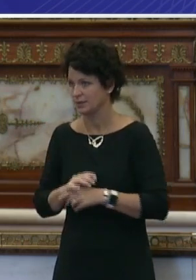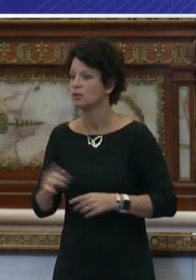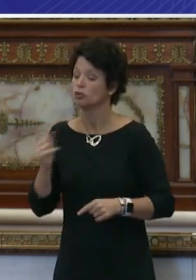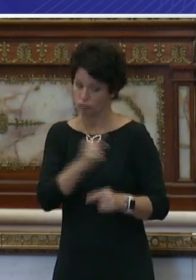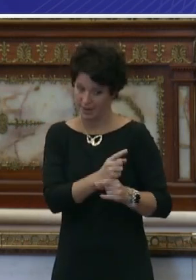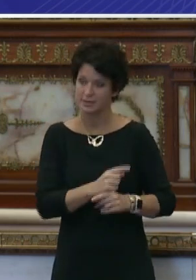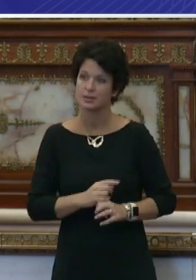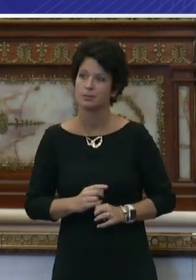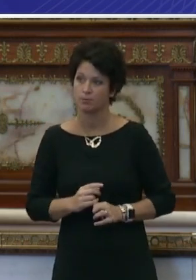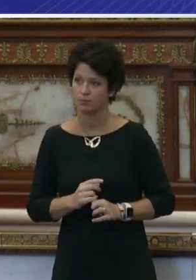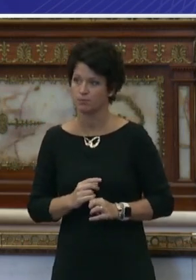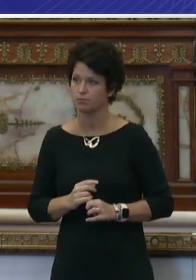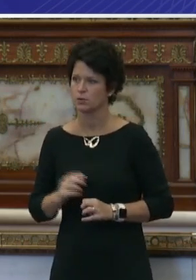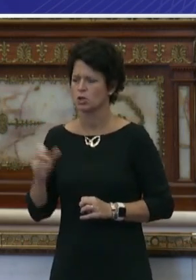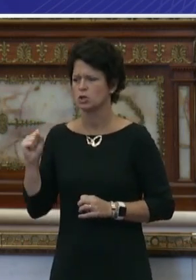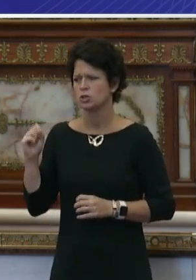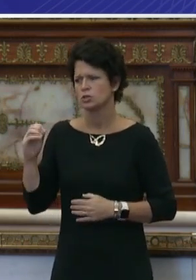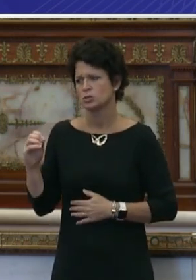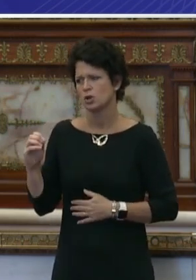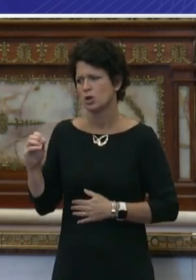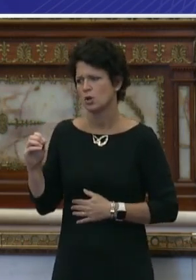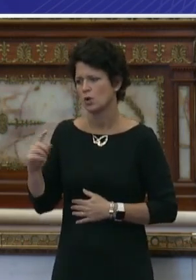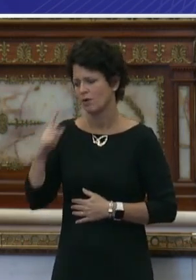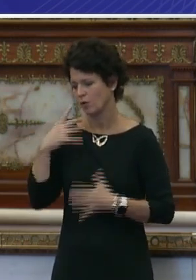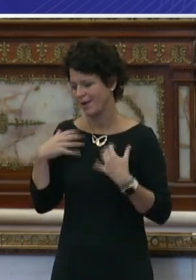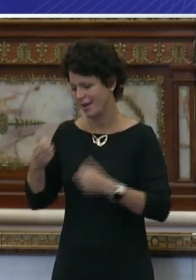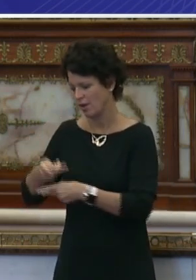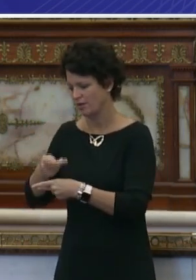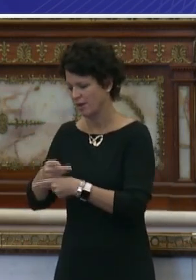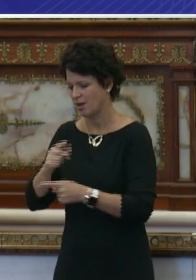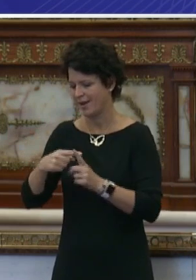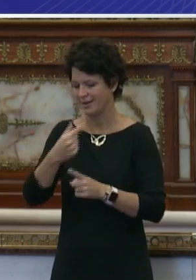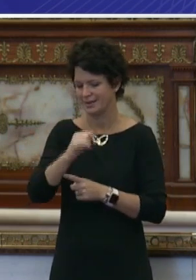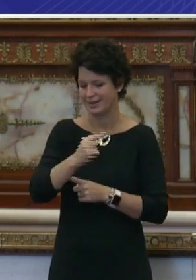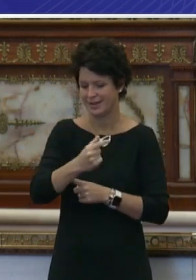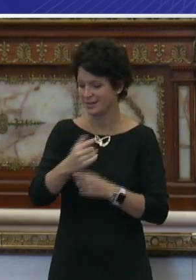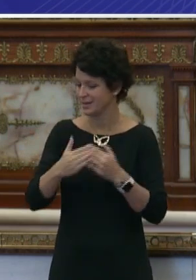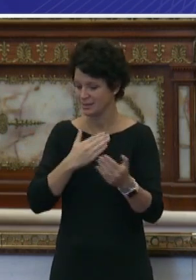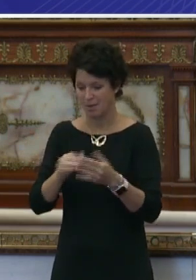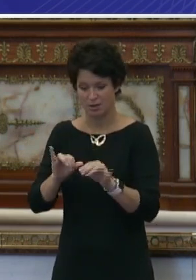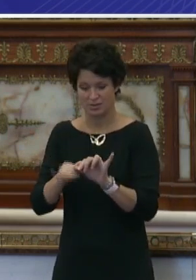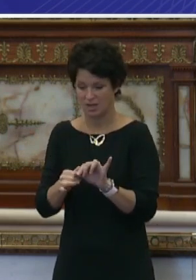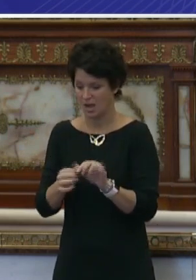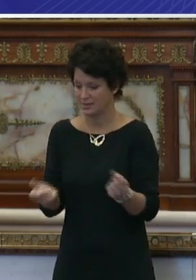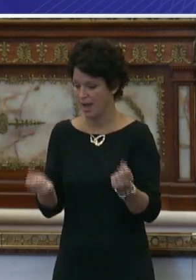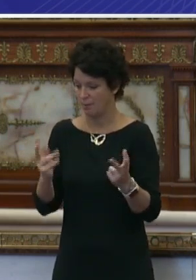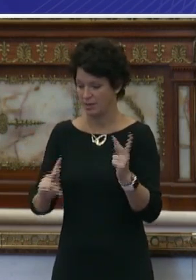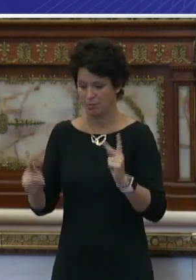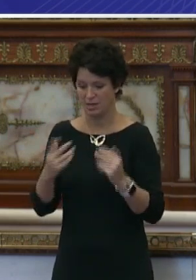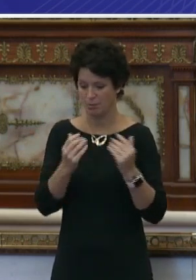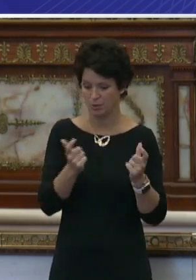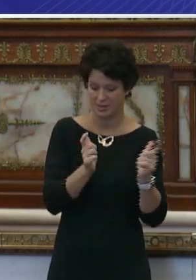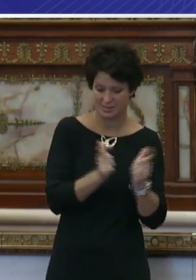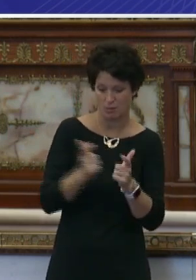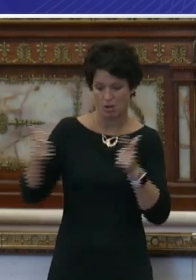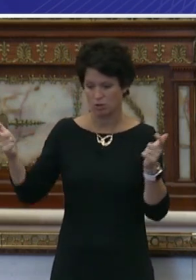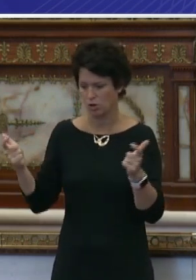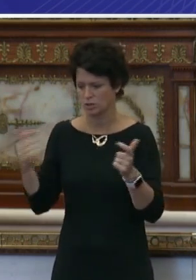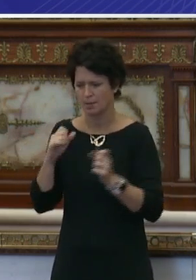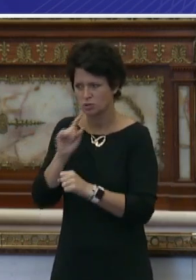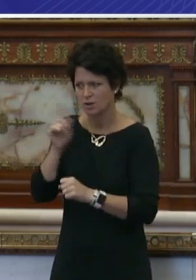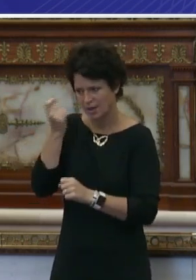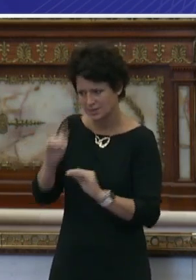Correct. All right, so for healthcare and gig workers, regardless of the size, I'm gonna make sure I understand that,